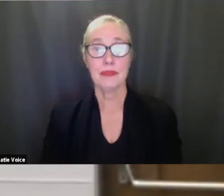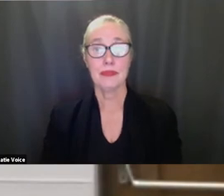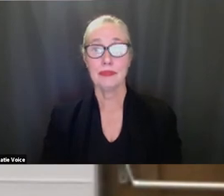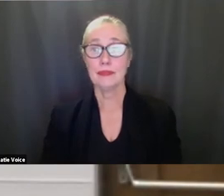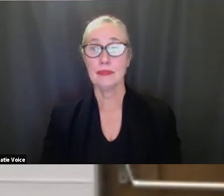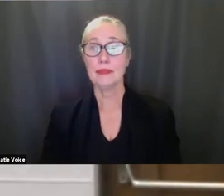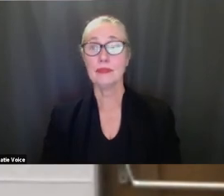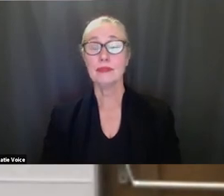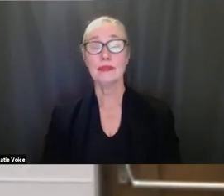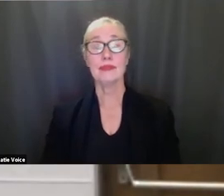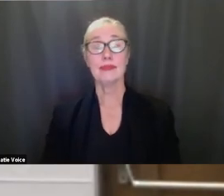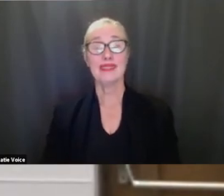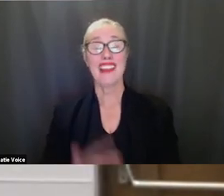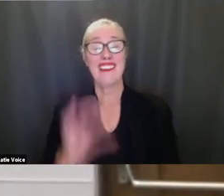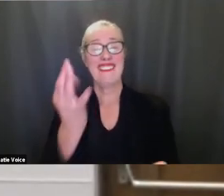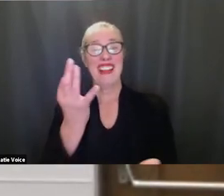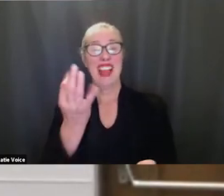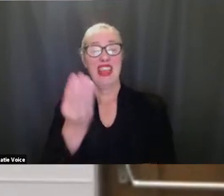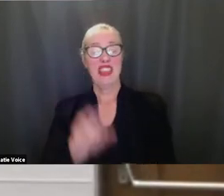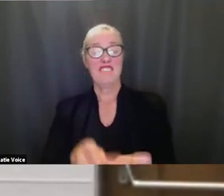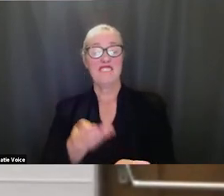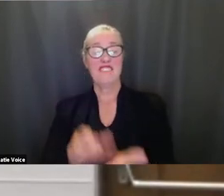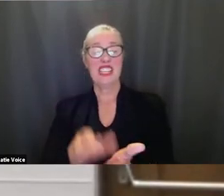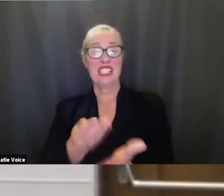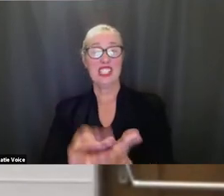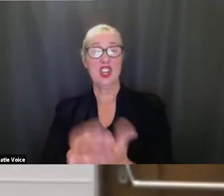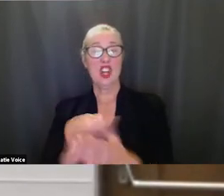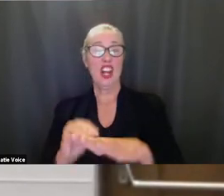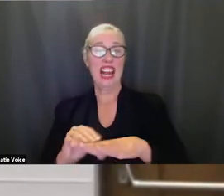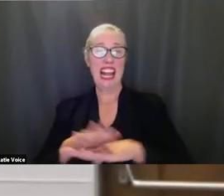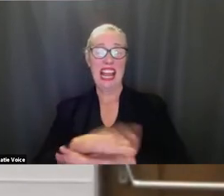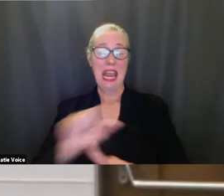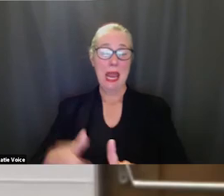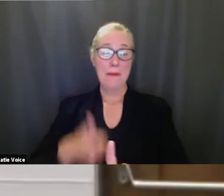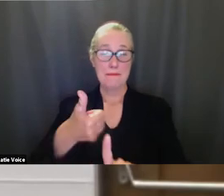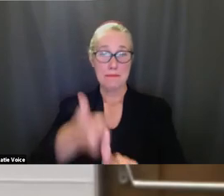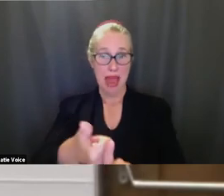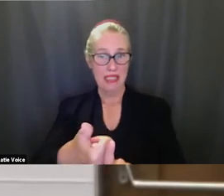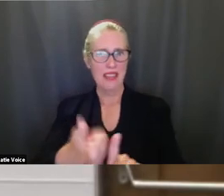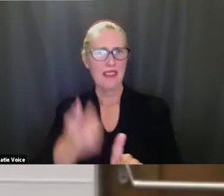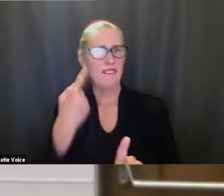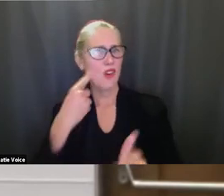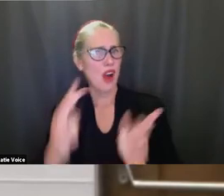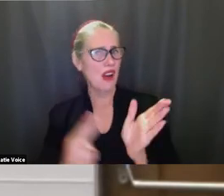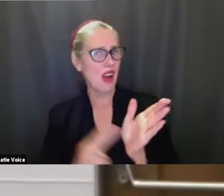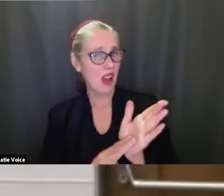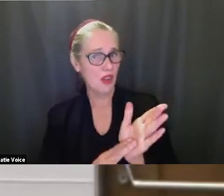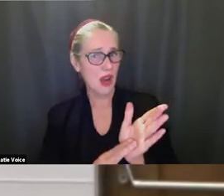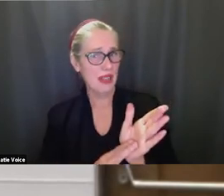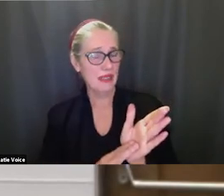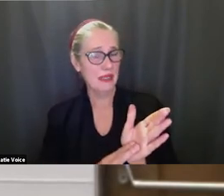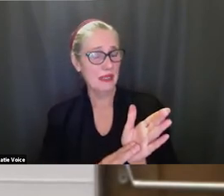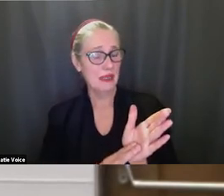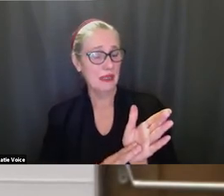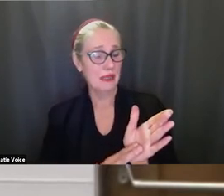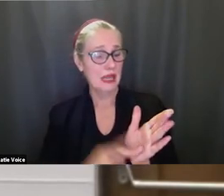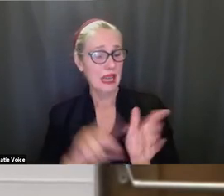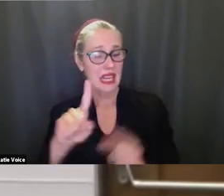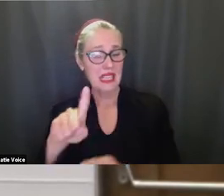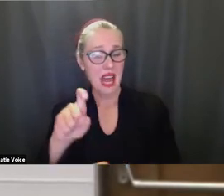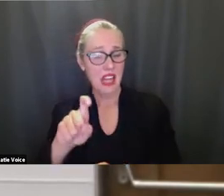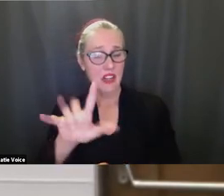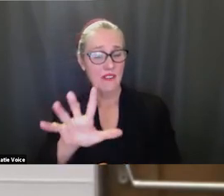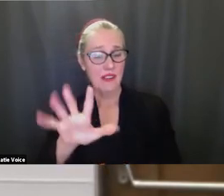the the fiscal impact currently of the contract uh is 154